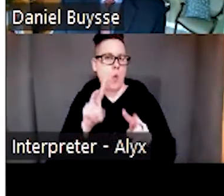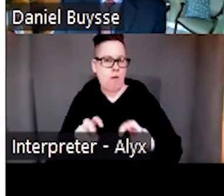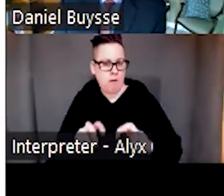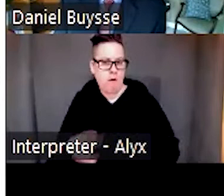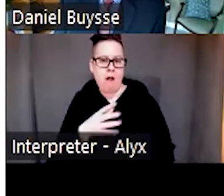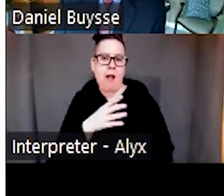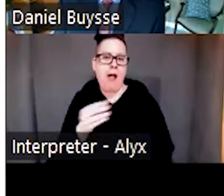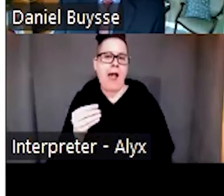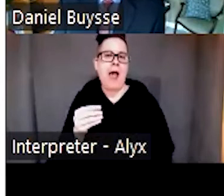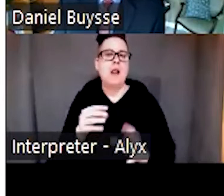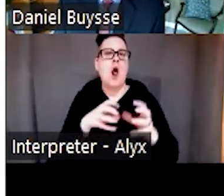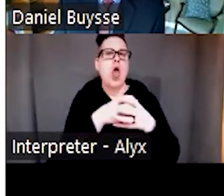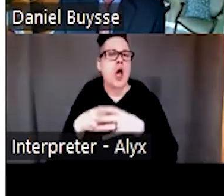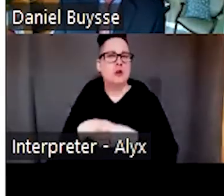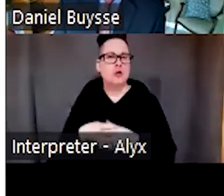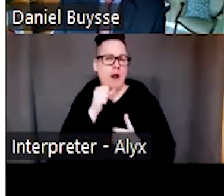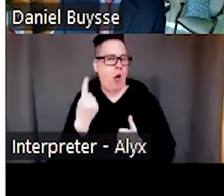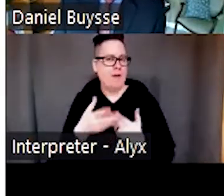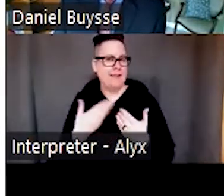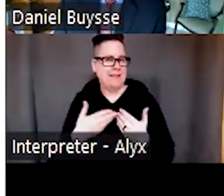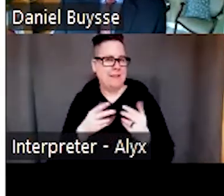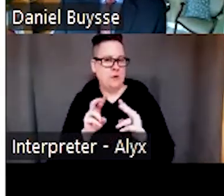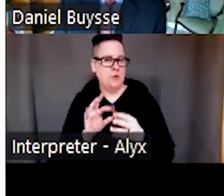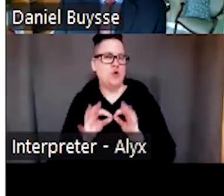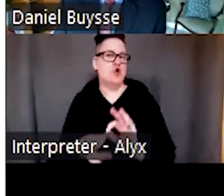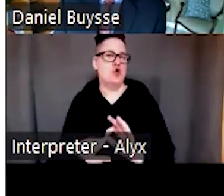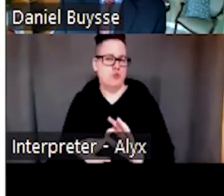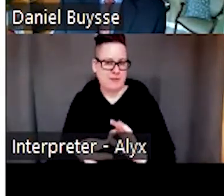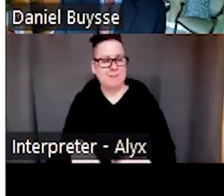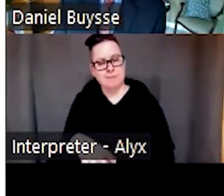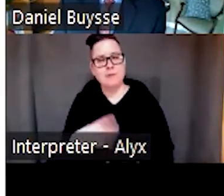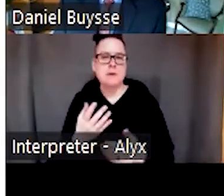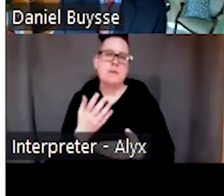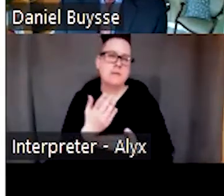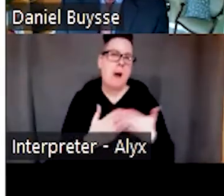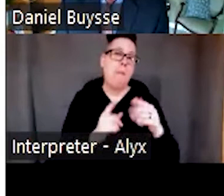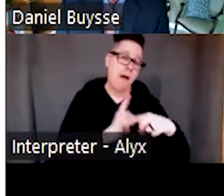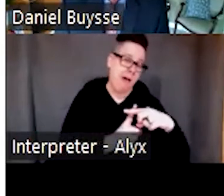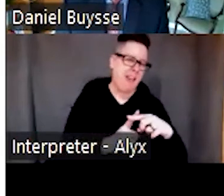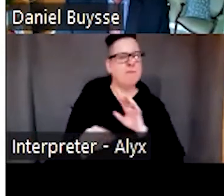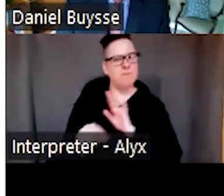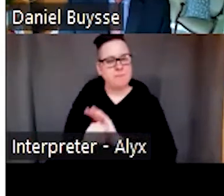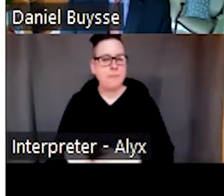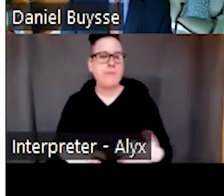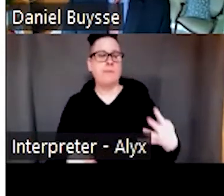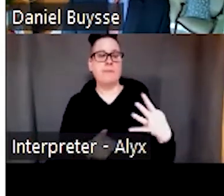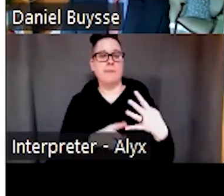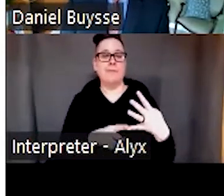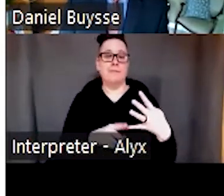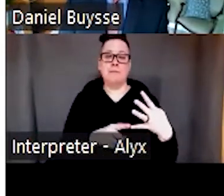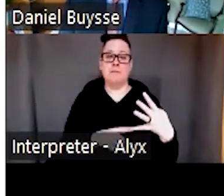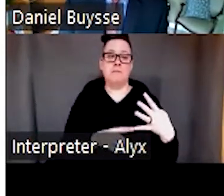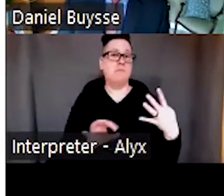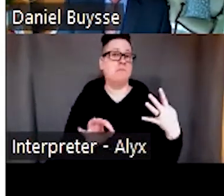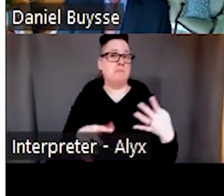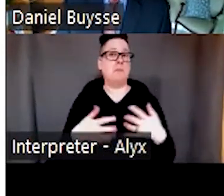interpret. So again, there are some limitations as well as advantages. And finally, I'd like to just note